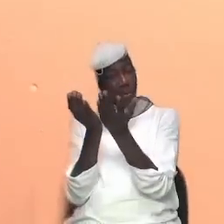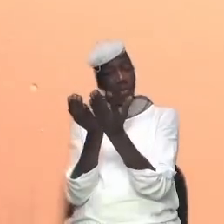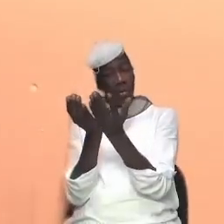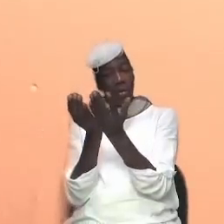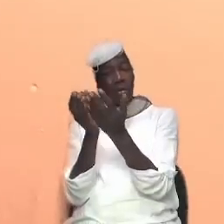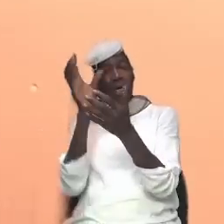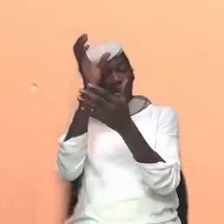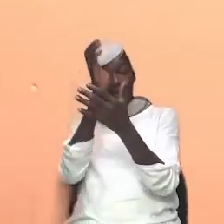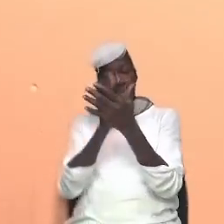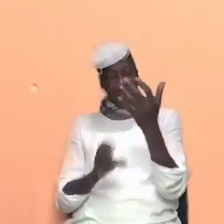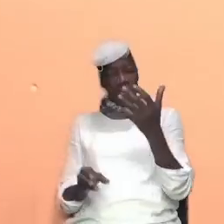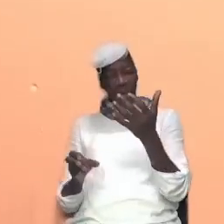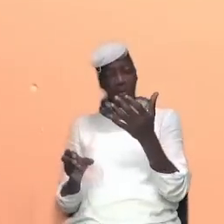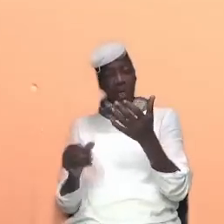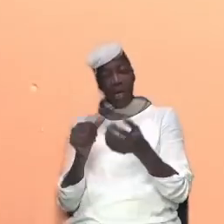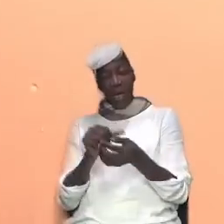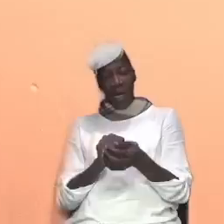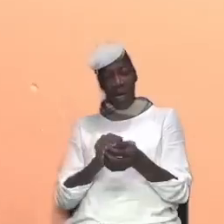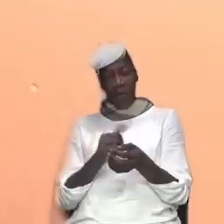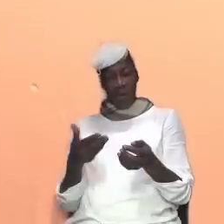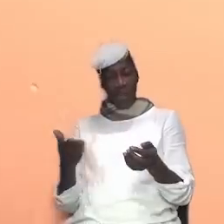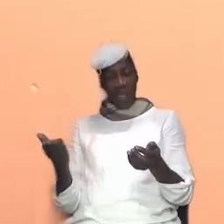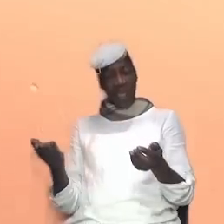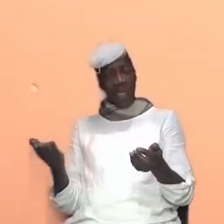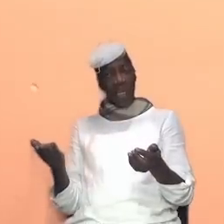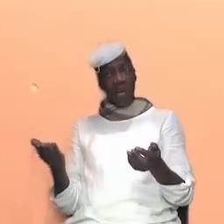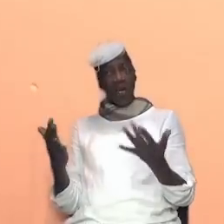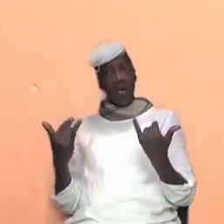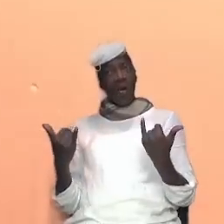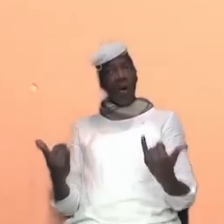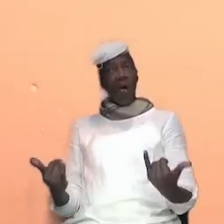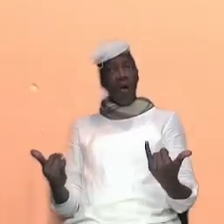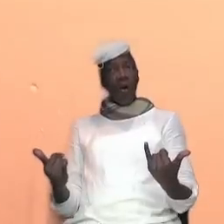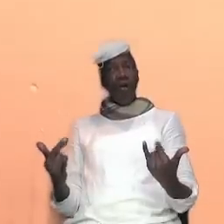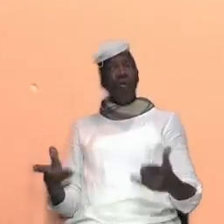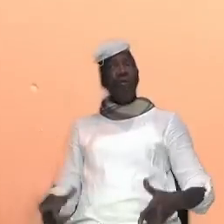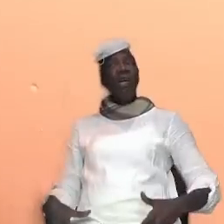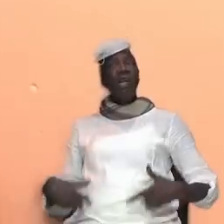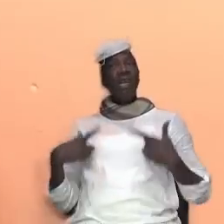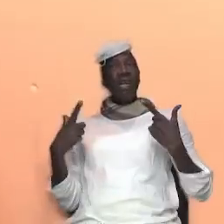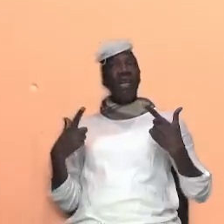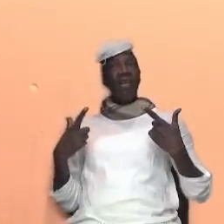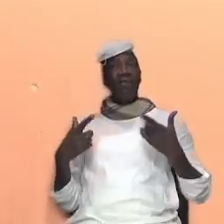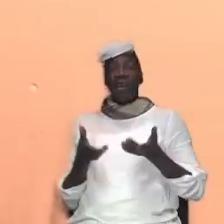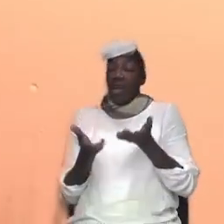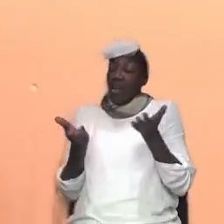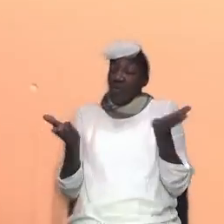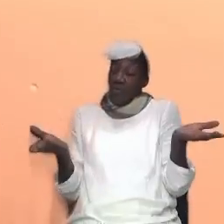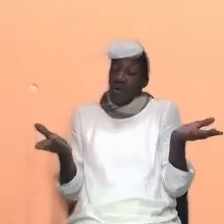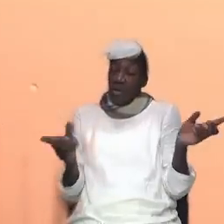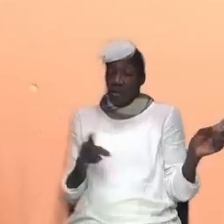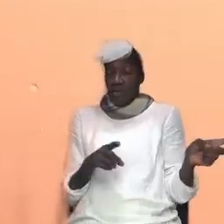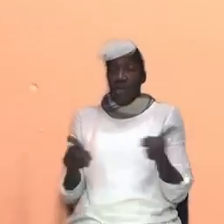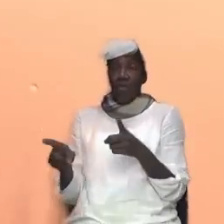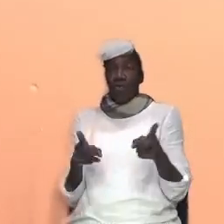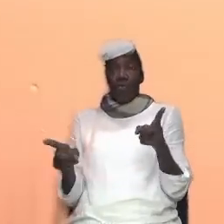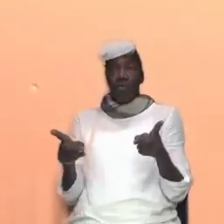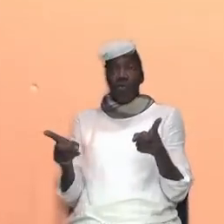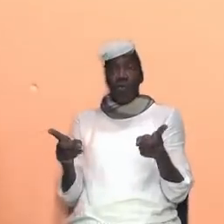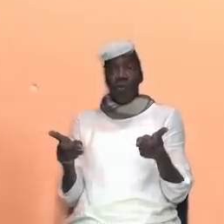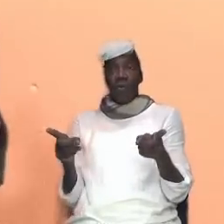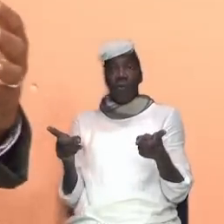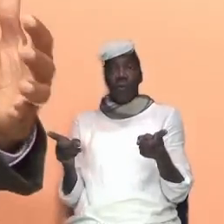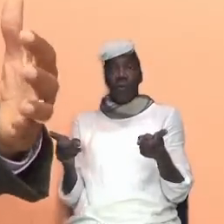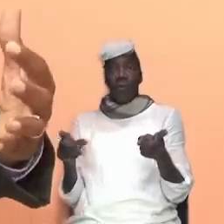everything is outlined as to how we ought to live and what we ought to do, etc. We